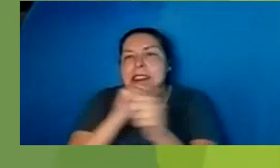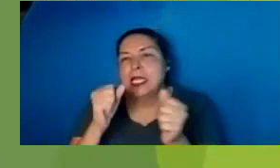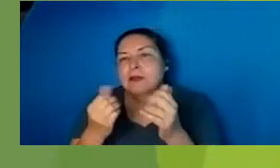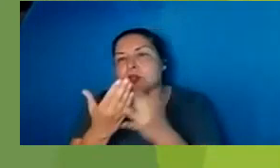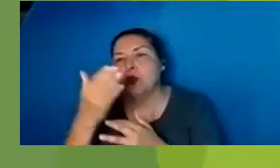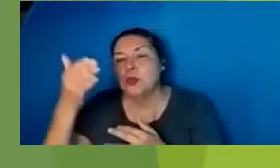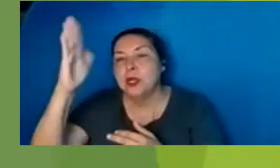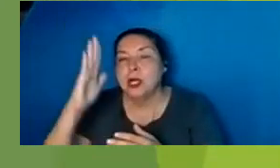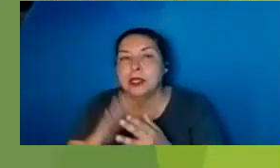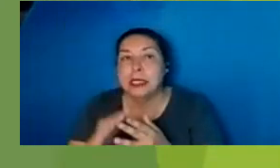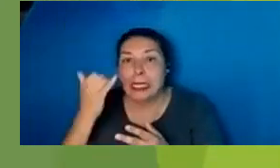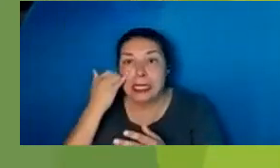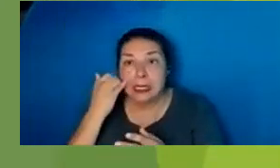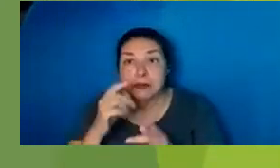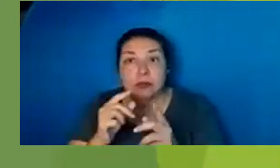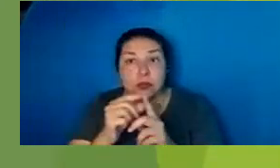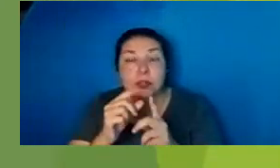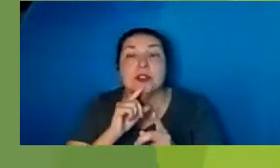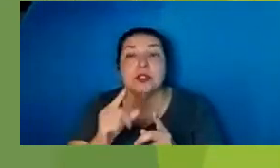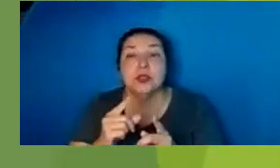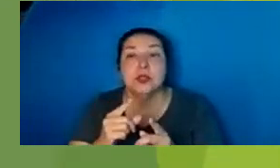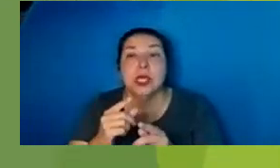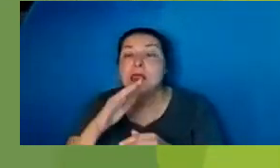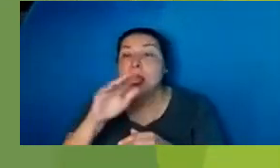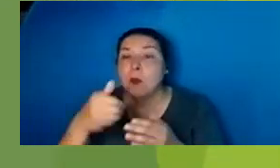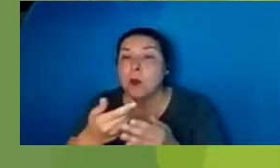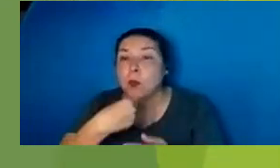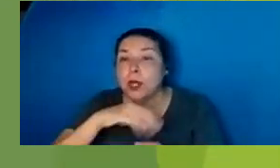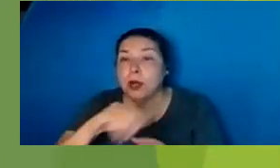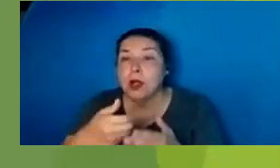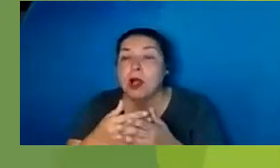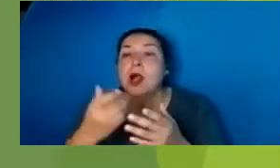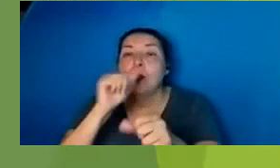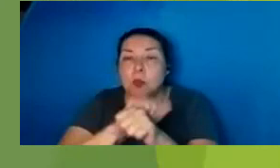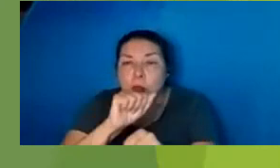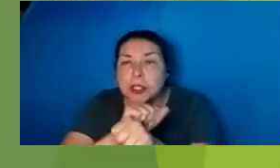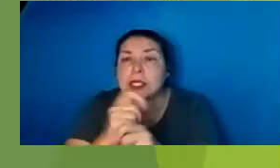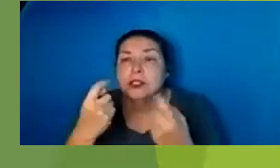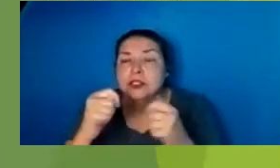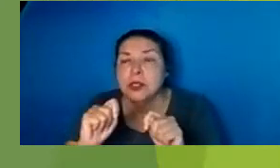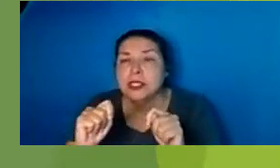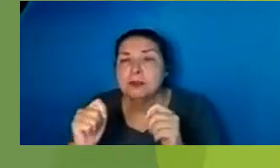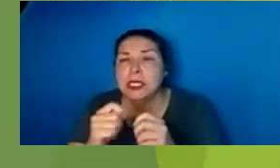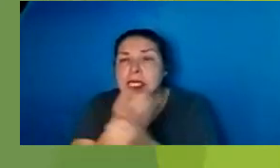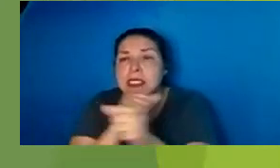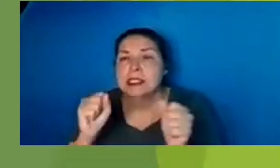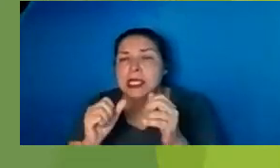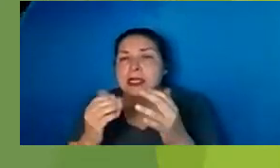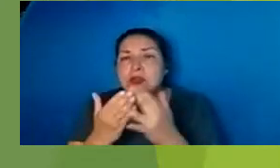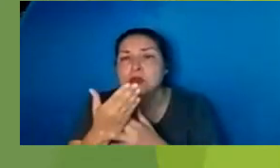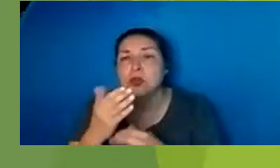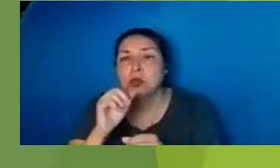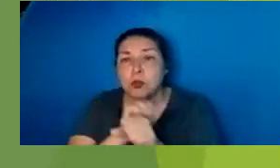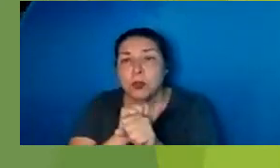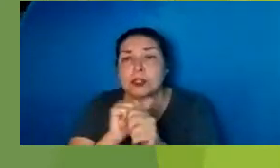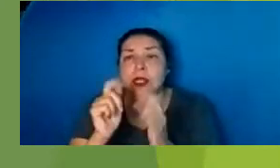that all of our striving to justify ourselves before God on the basis of our performance of works of the law